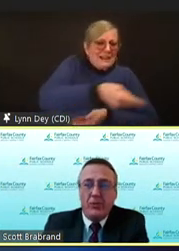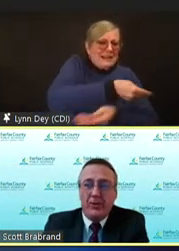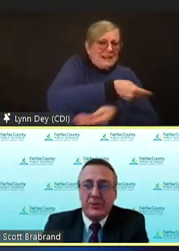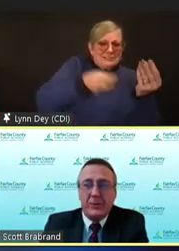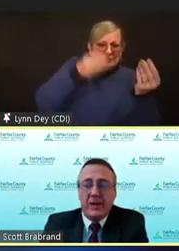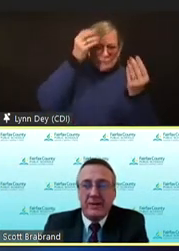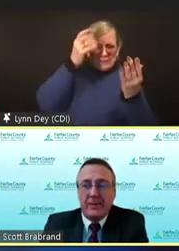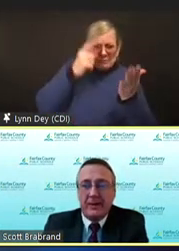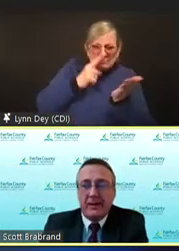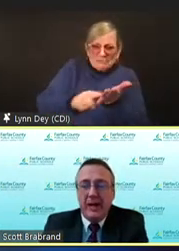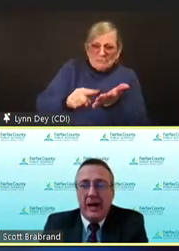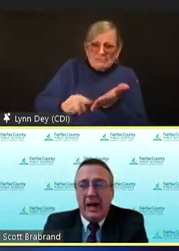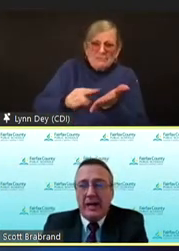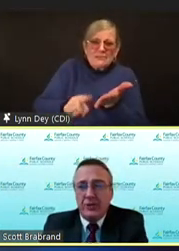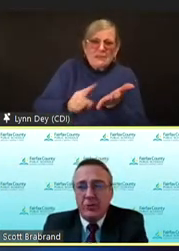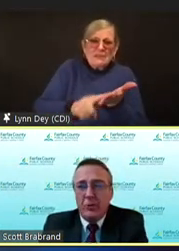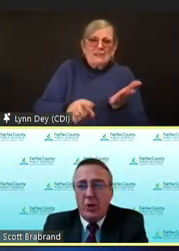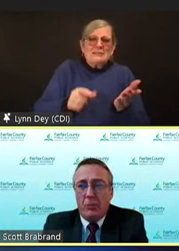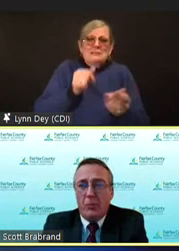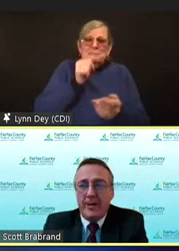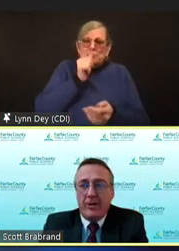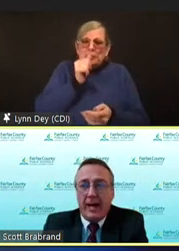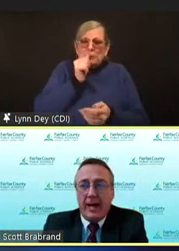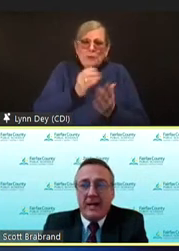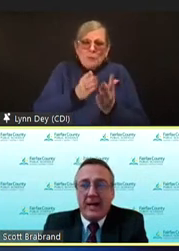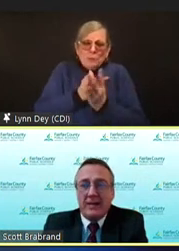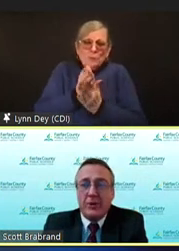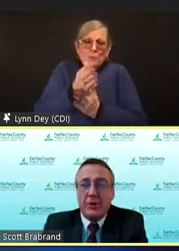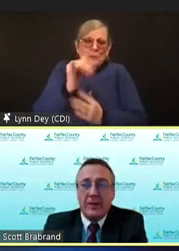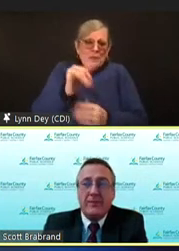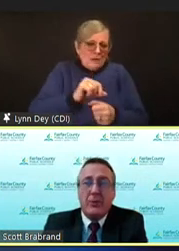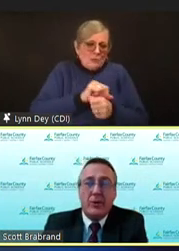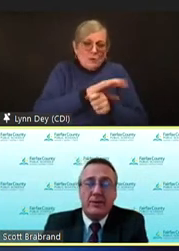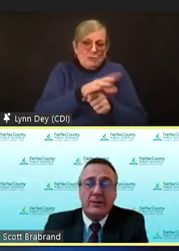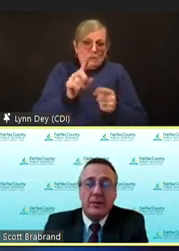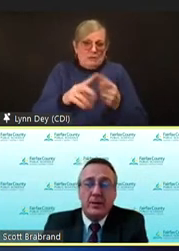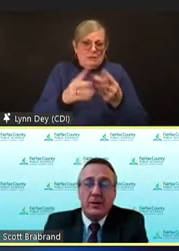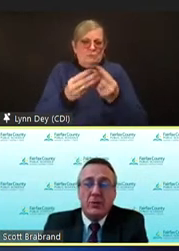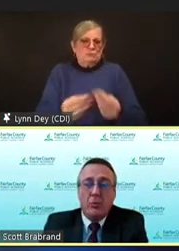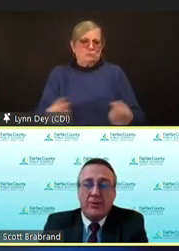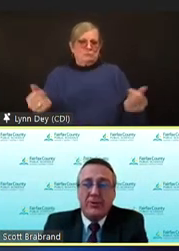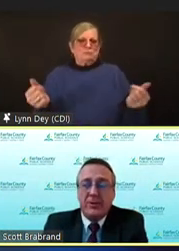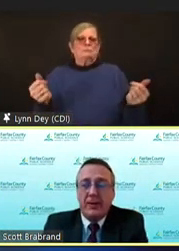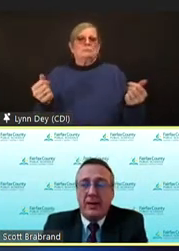through this pandemic. I do hope we are at a turning point